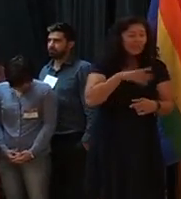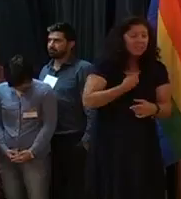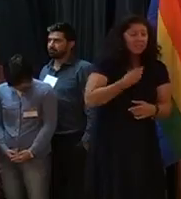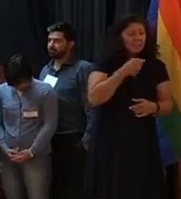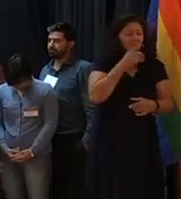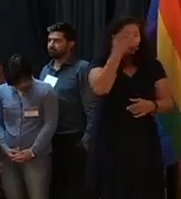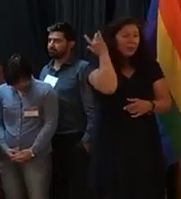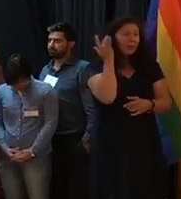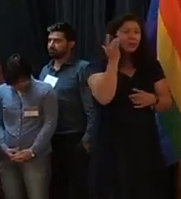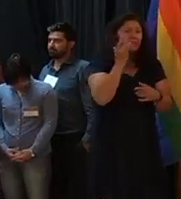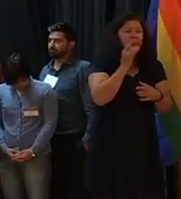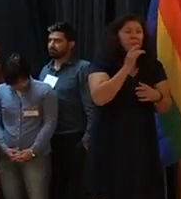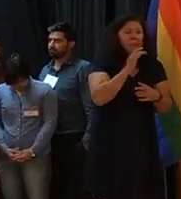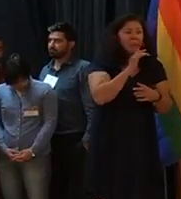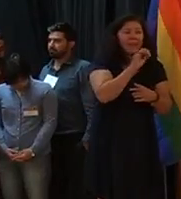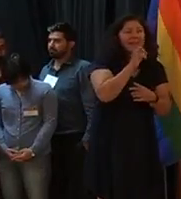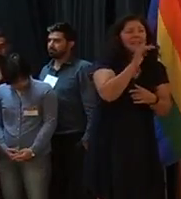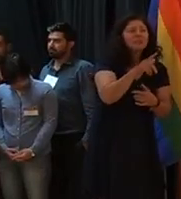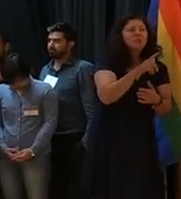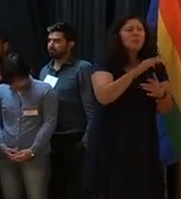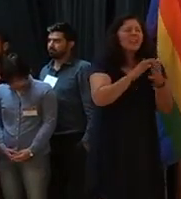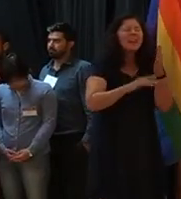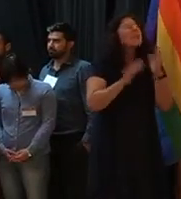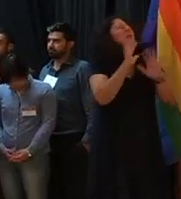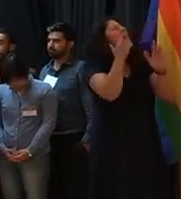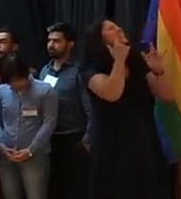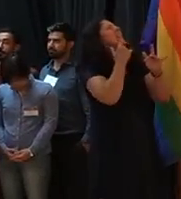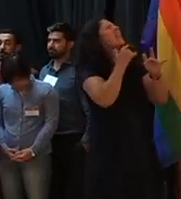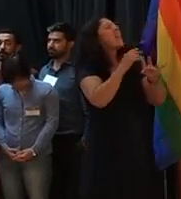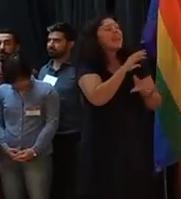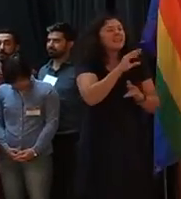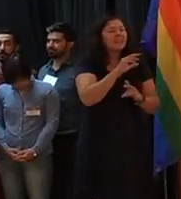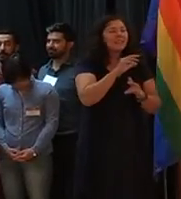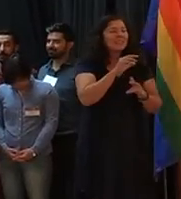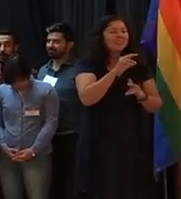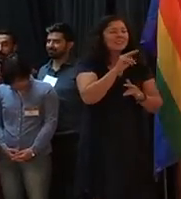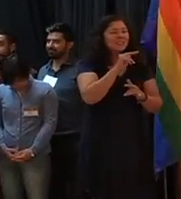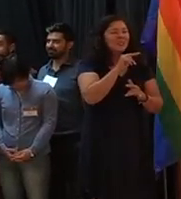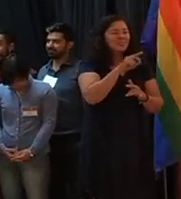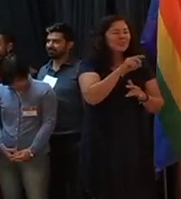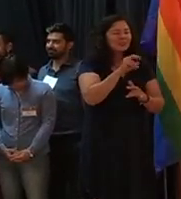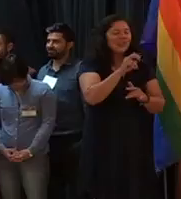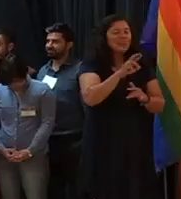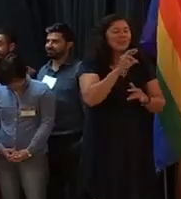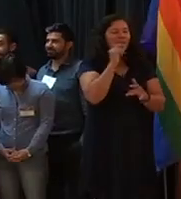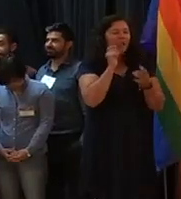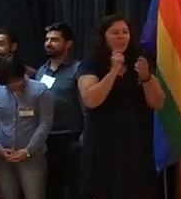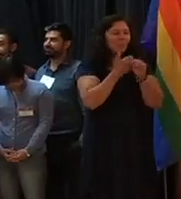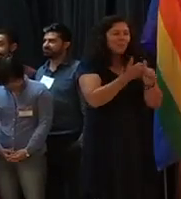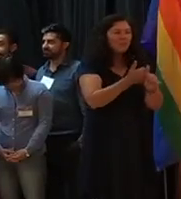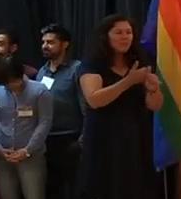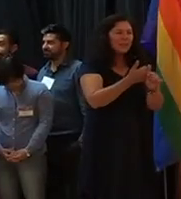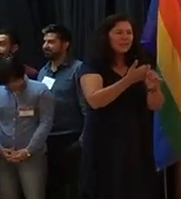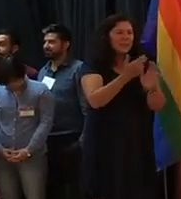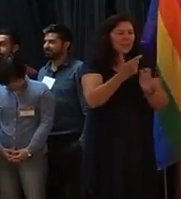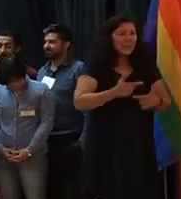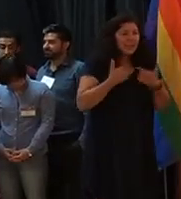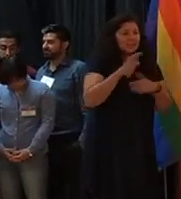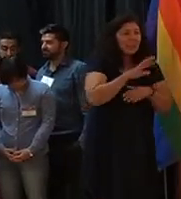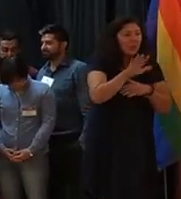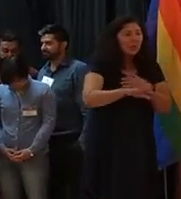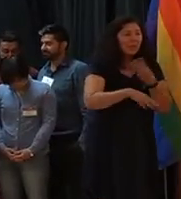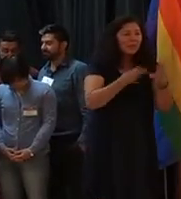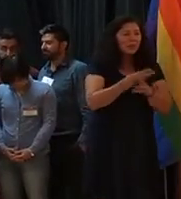queer, intersex, questioning, asexual, transgender, and gender non-conforming lives around the world, yes, connect with these